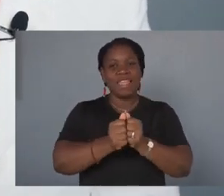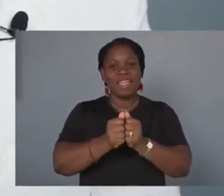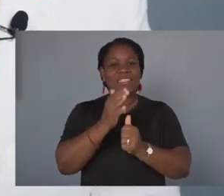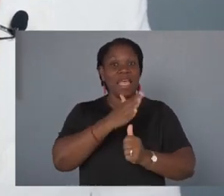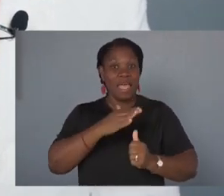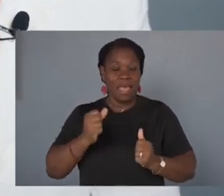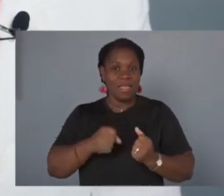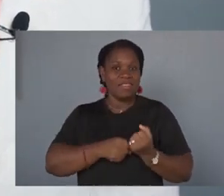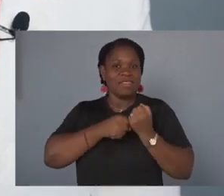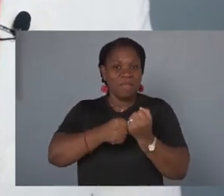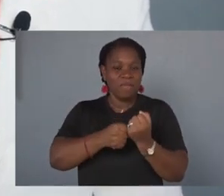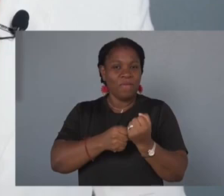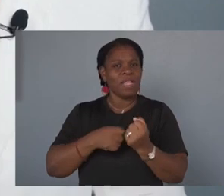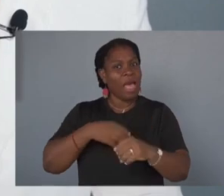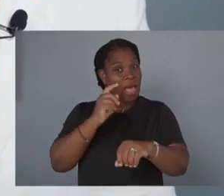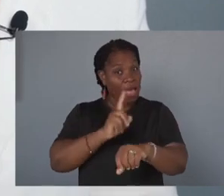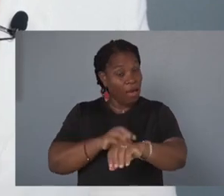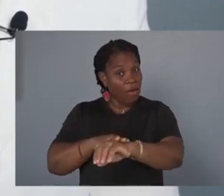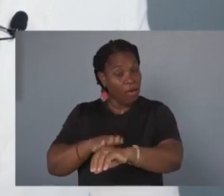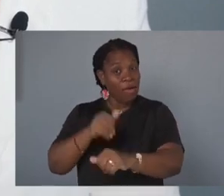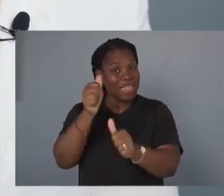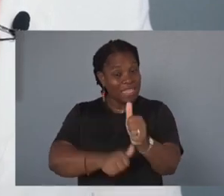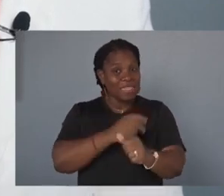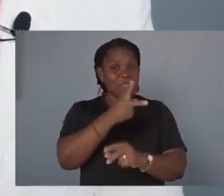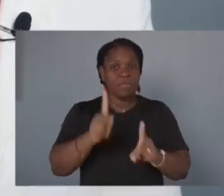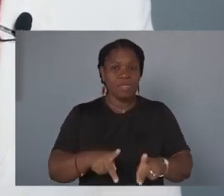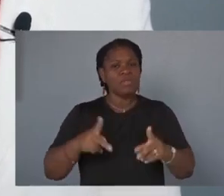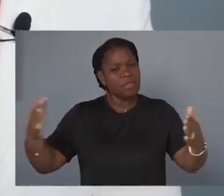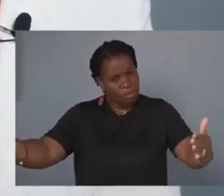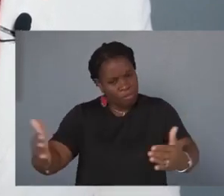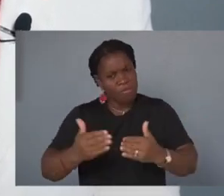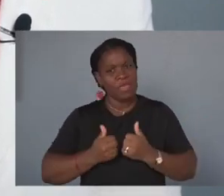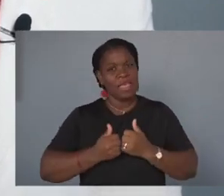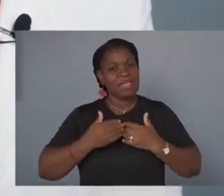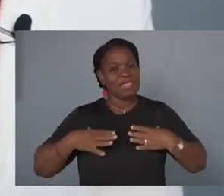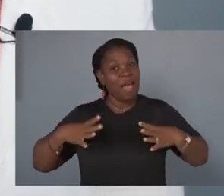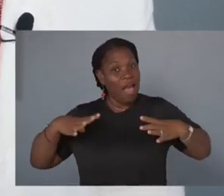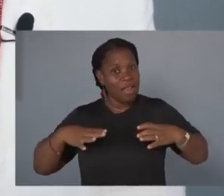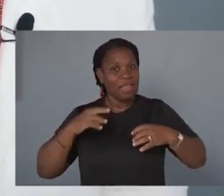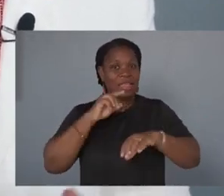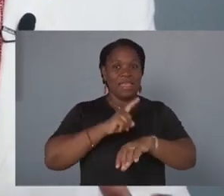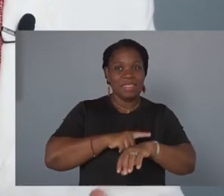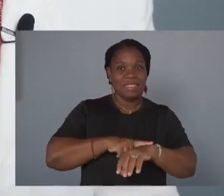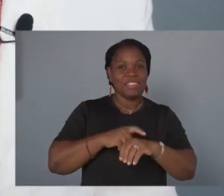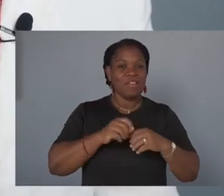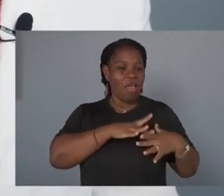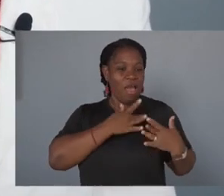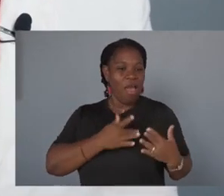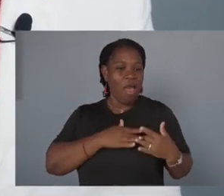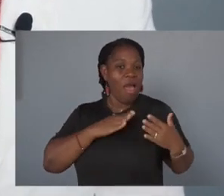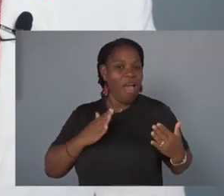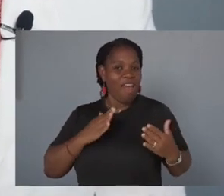togetherness and camaraderie, I call upon each citizen to embrace the holiday season with open hearts